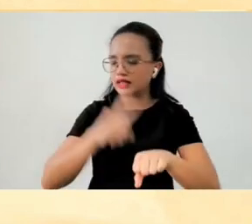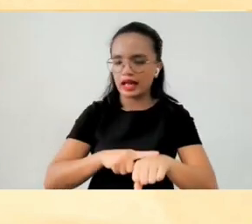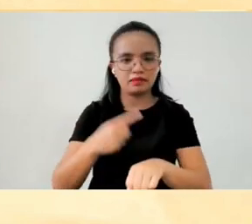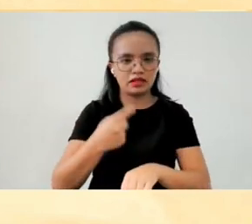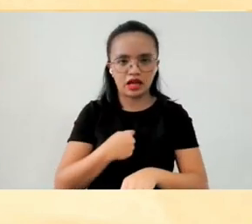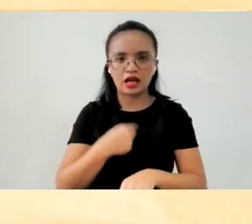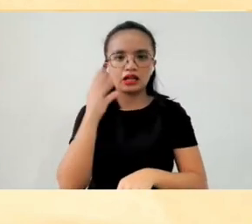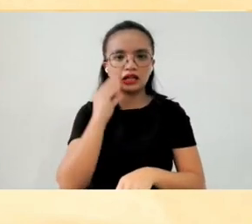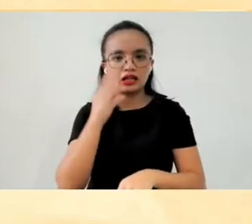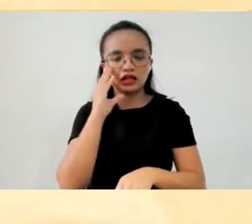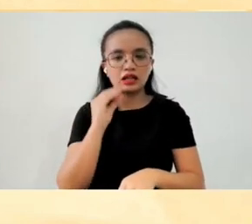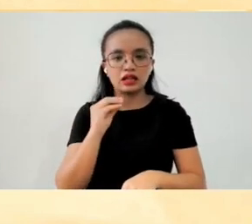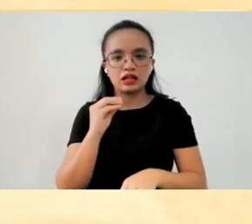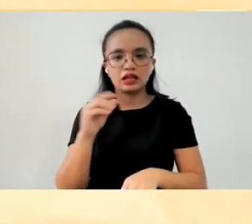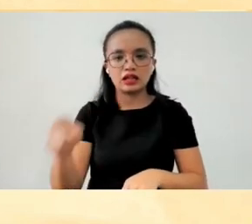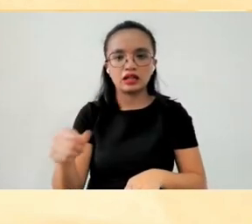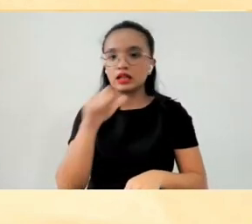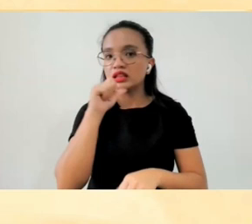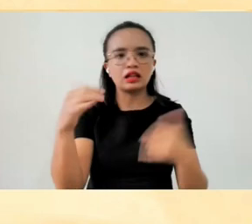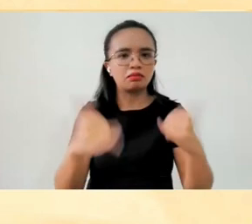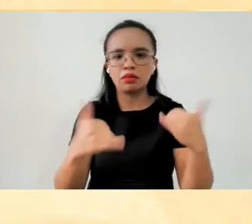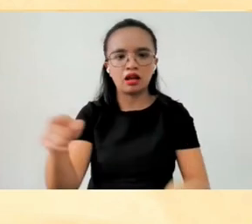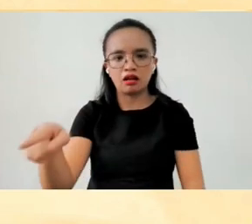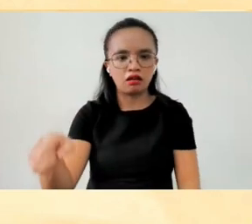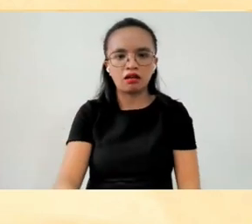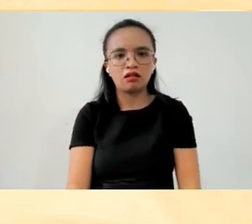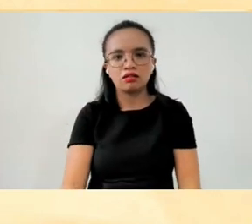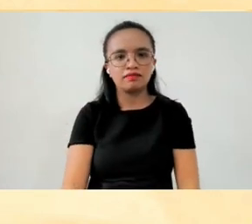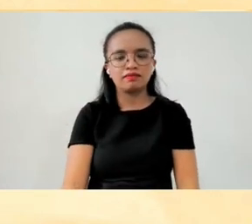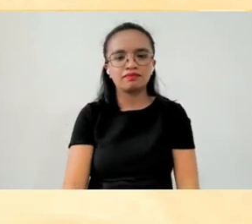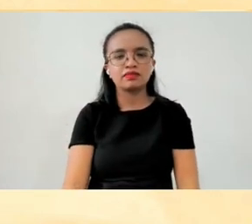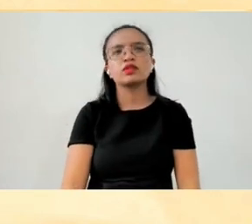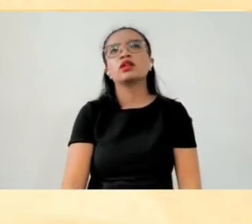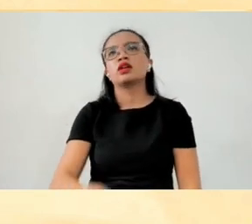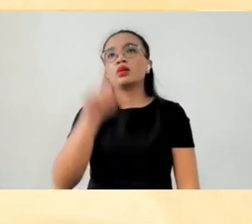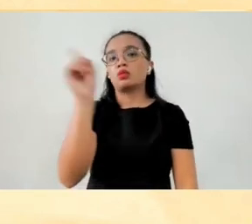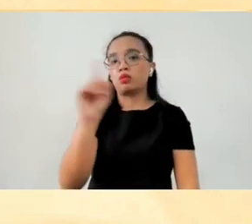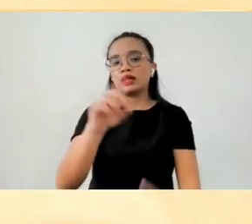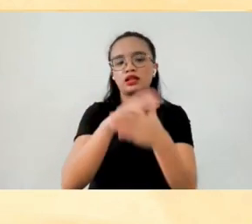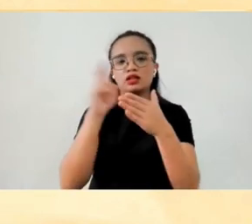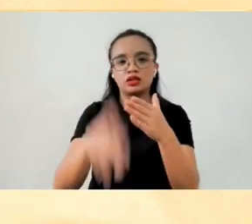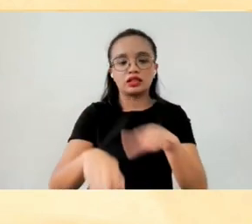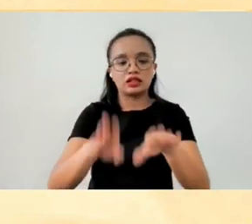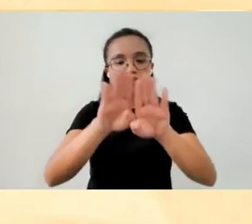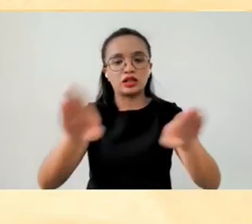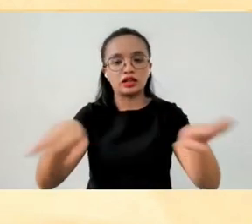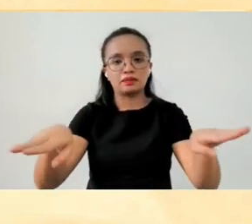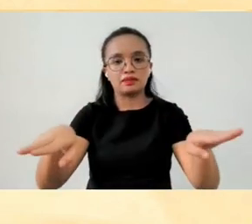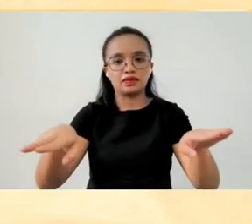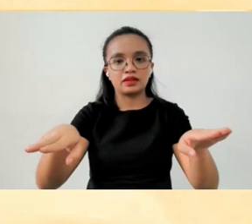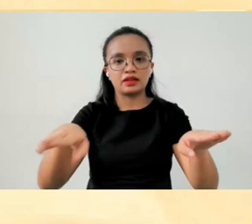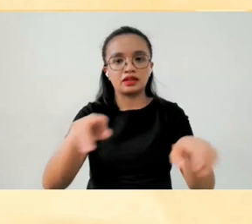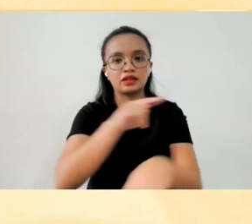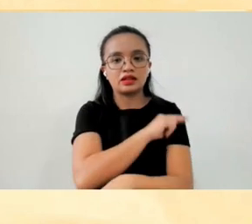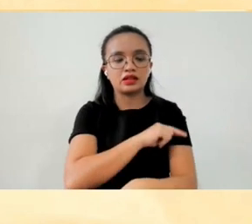they did not move, they did not play. So one result is that children who naturally play cannot